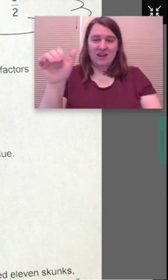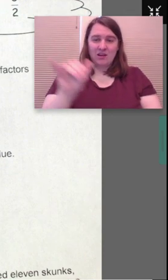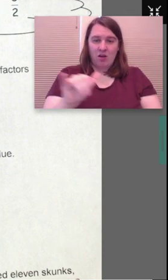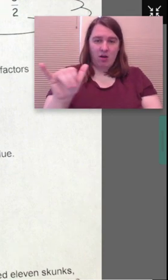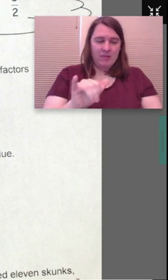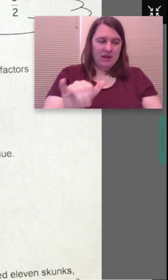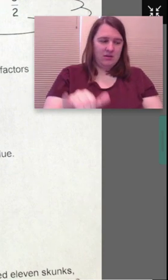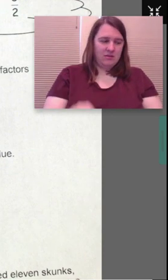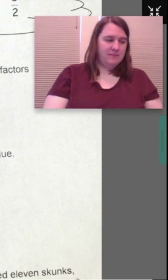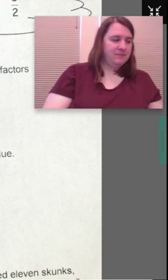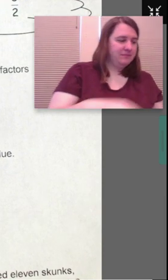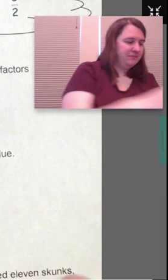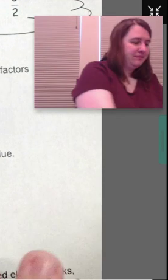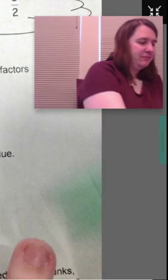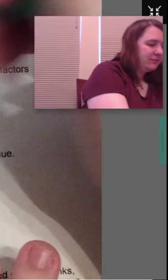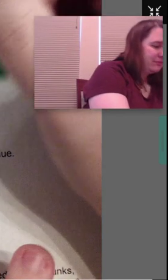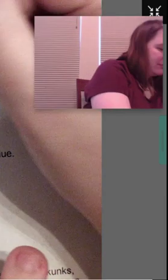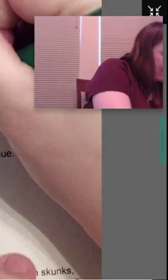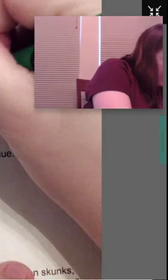10 in common.